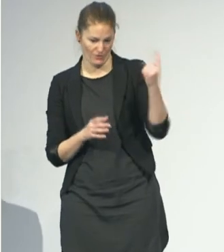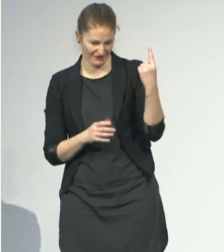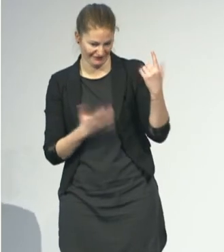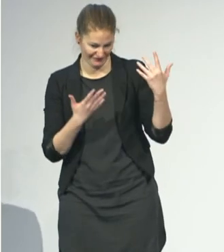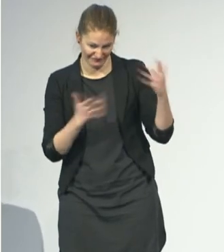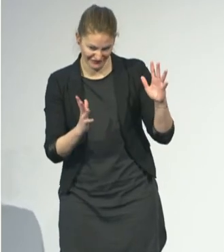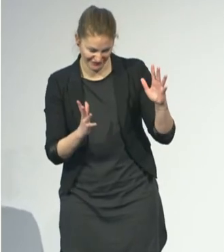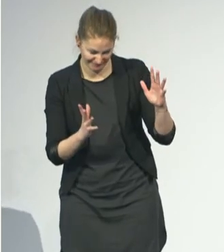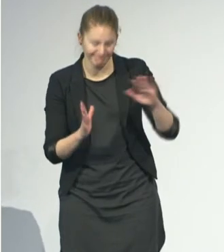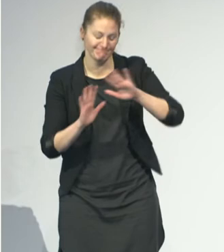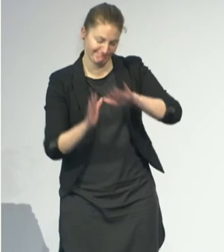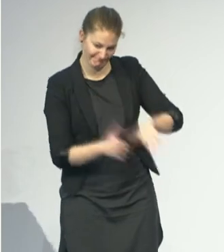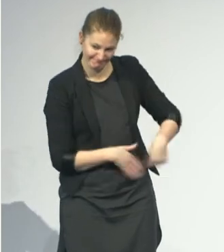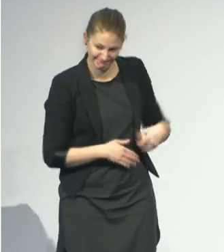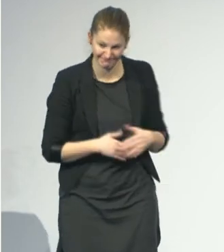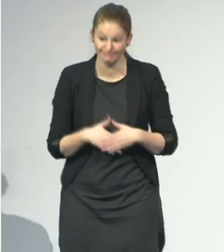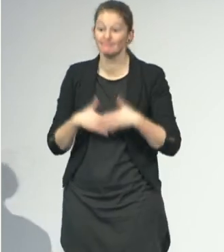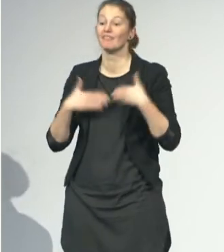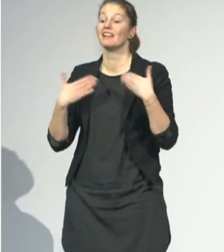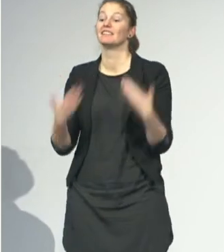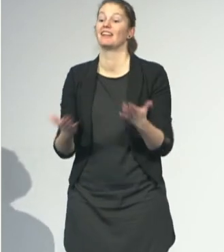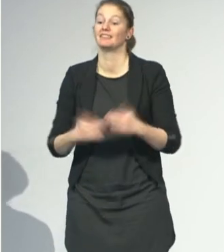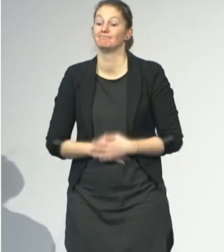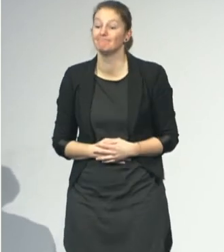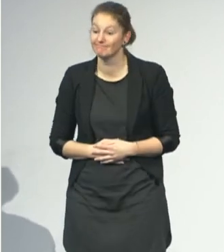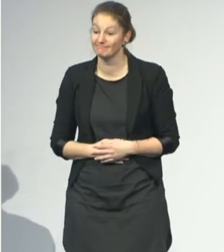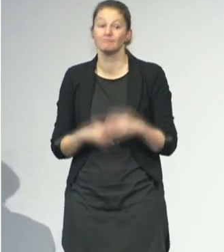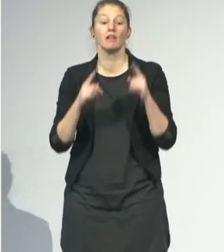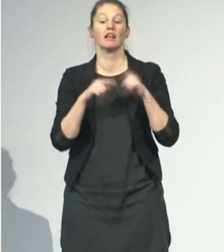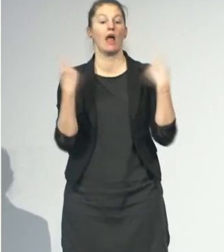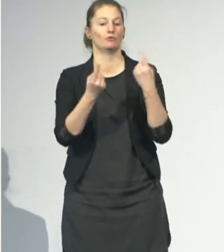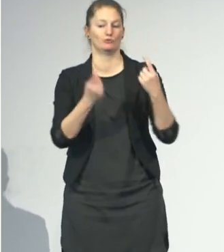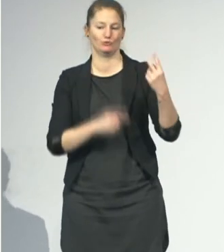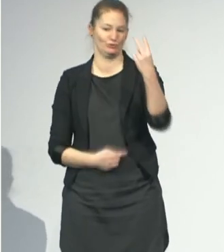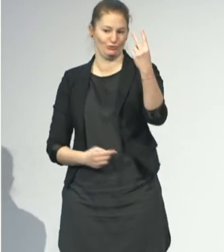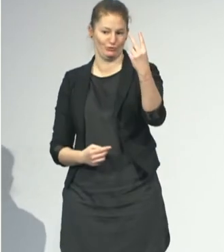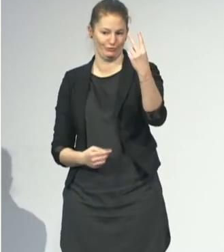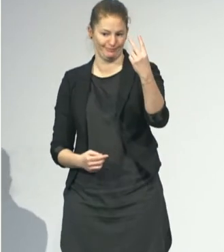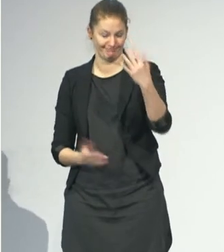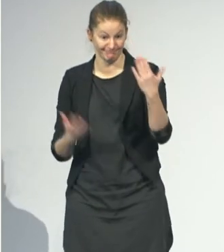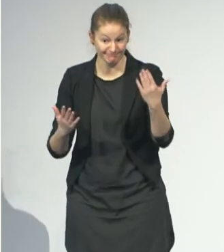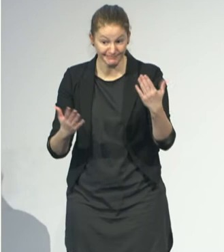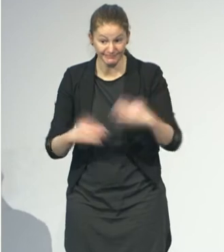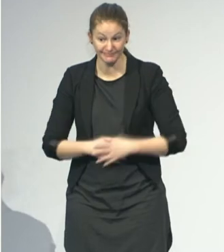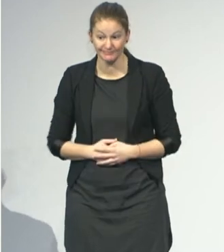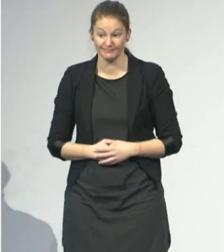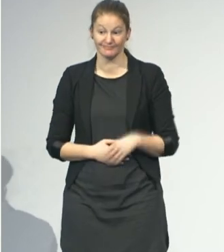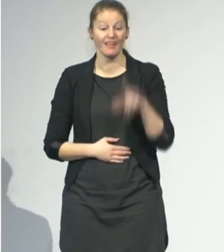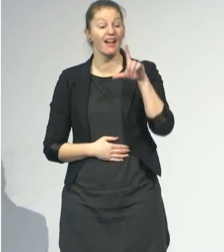My panelists are going to. Claudia's just touched on it, but I'm going to go over to Linda now, who's going to tell us